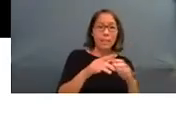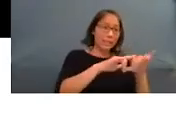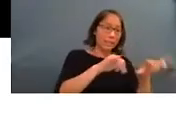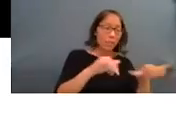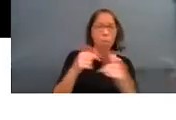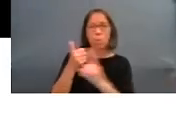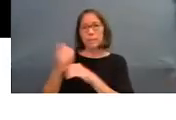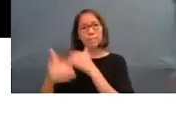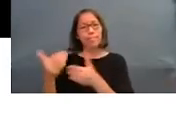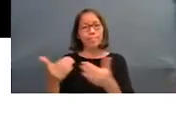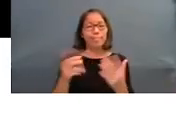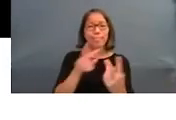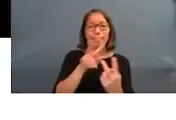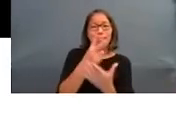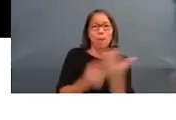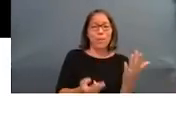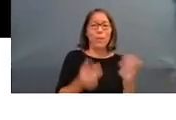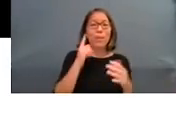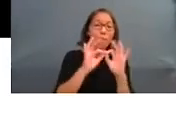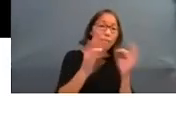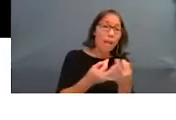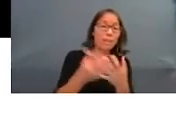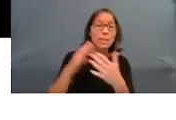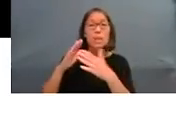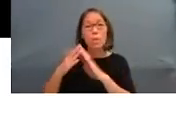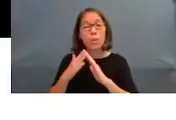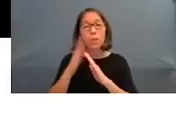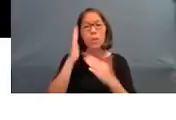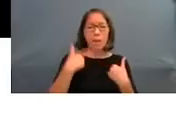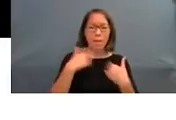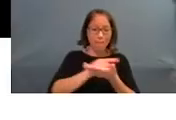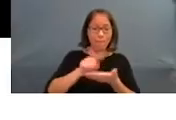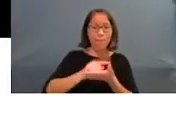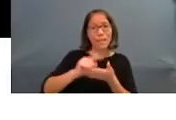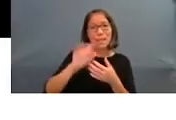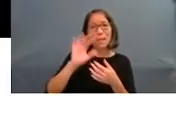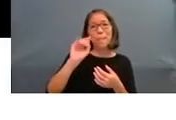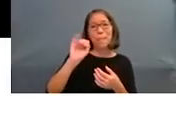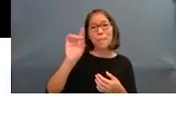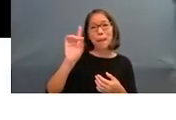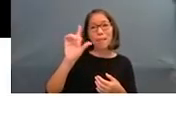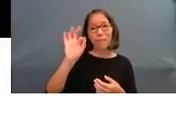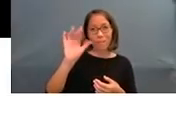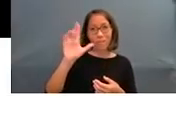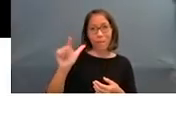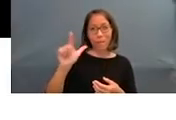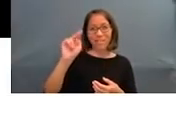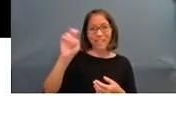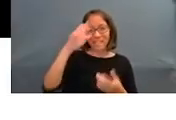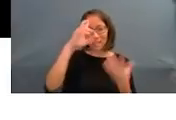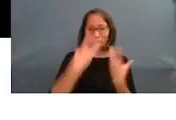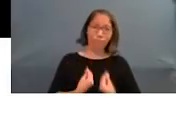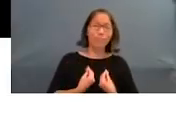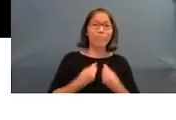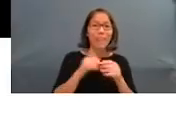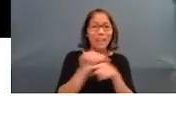synchronous. For families and for our community, there'll be weekly mindfulness exercises and a monthly SEL family newsletter